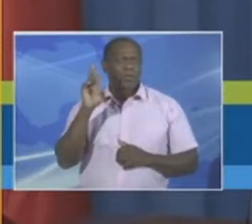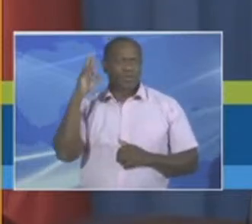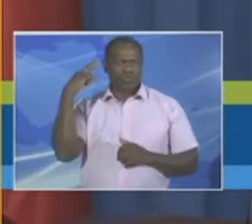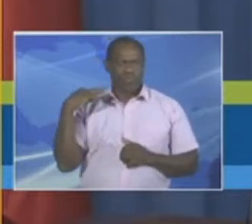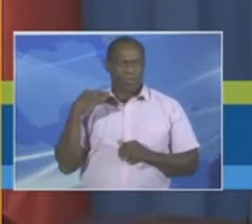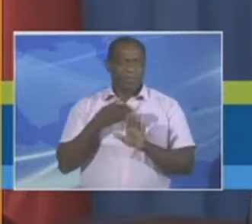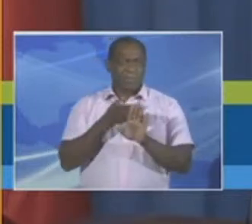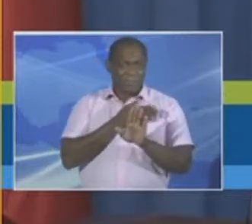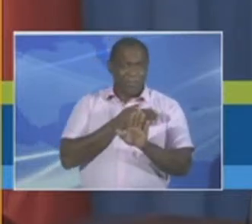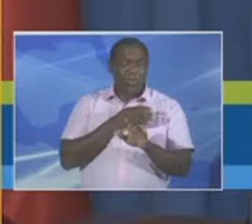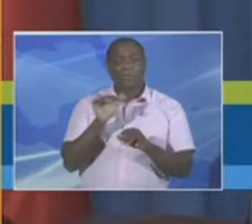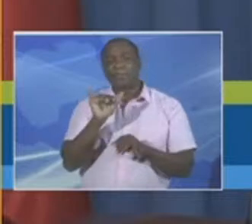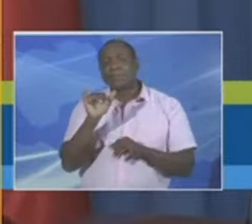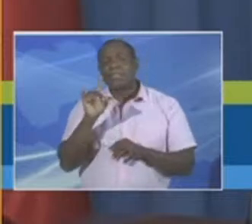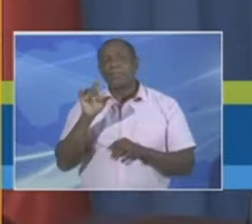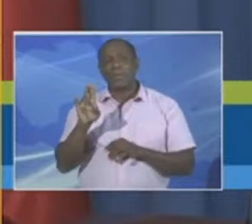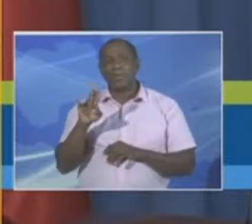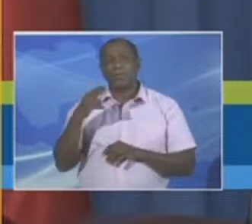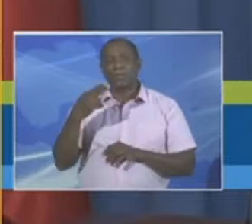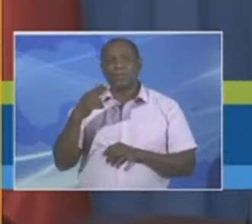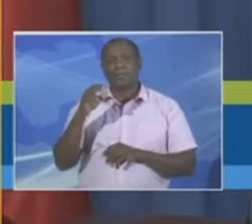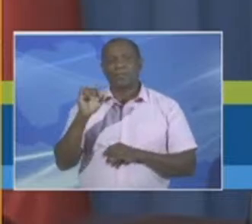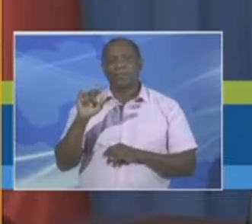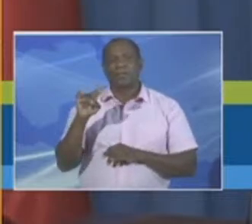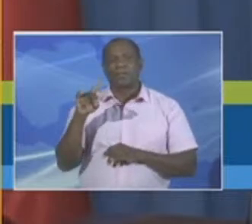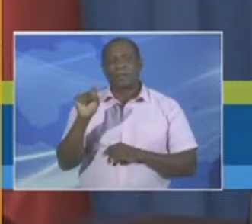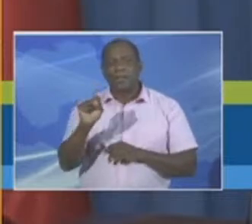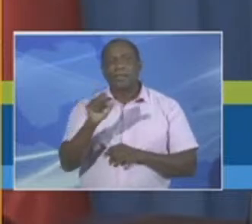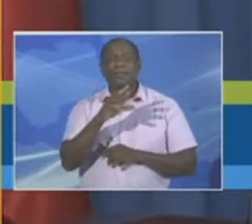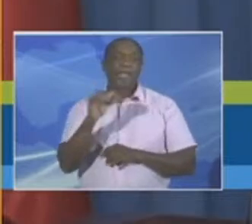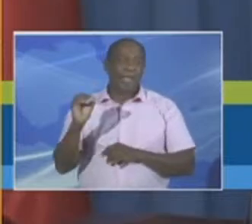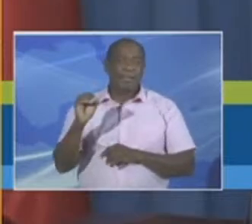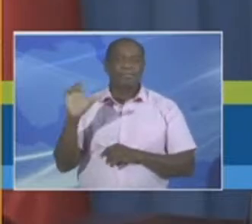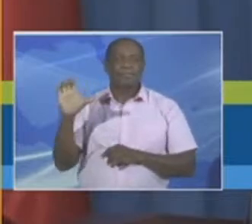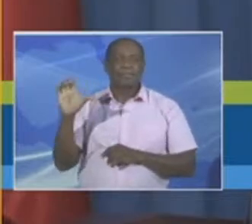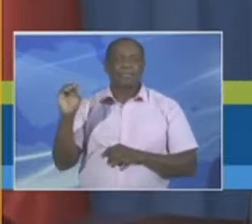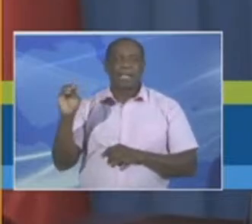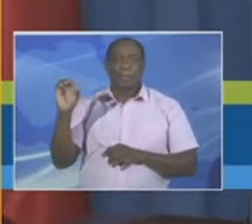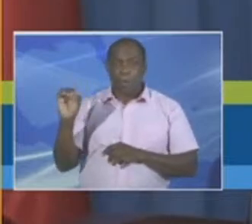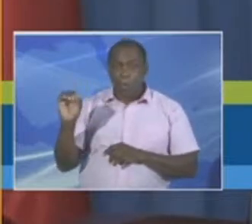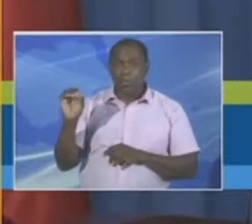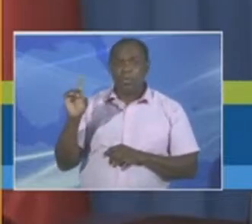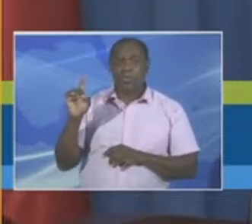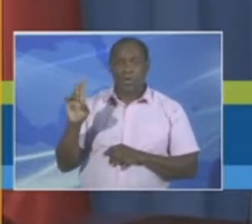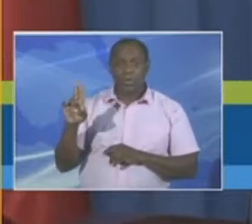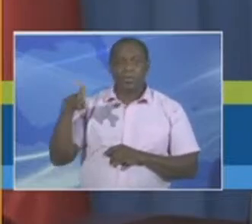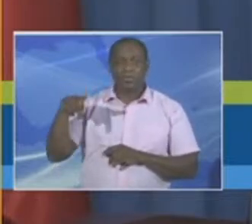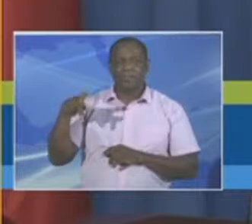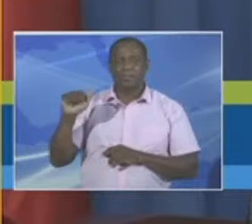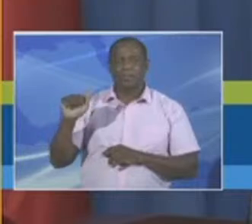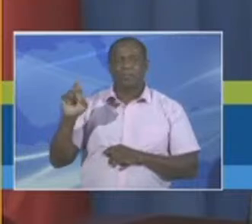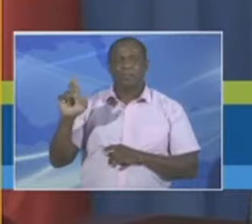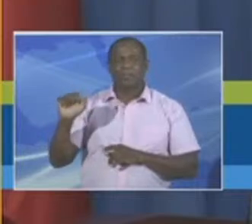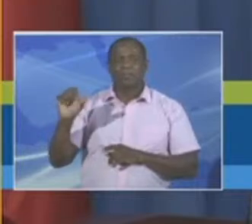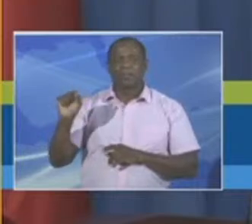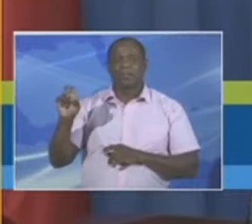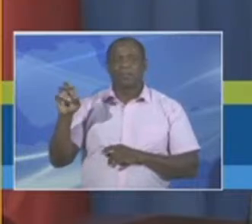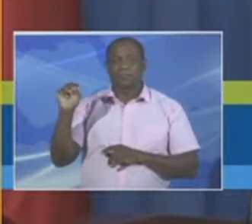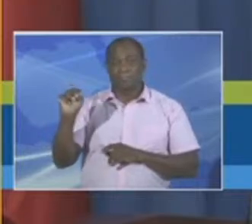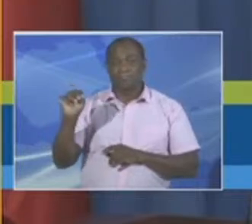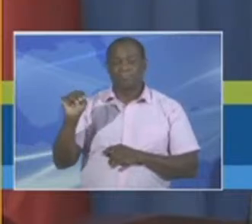Dr. Hines and the CMO, Dr. Pasram, would have painted the picture, it is